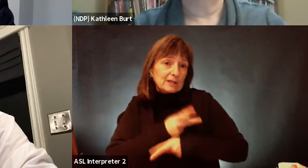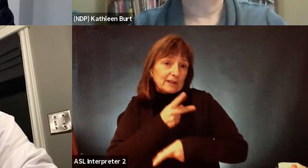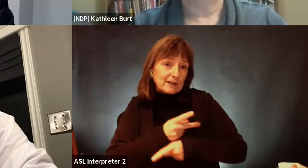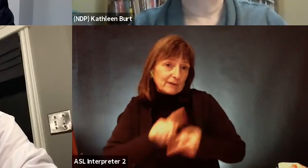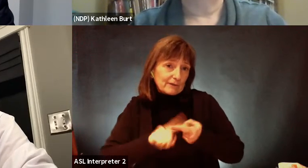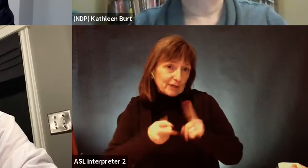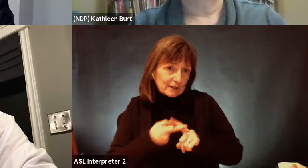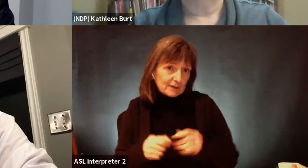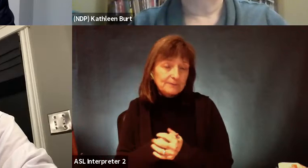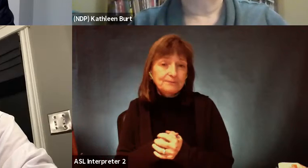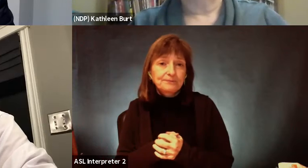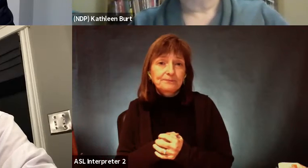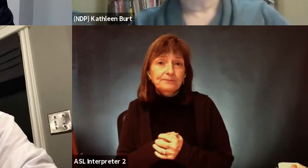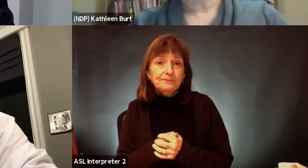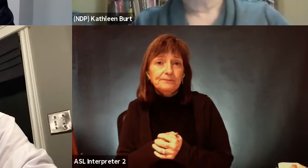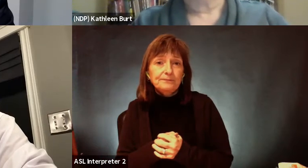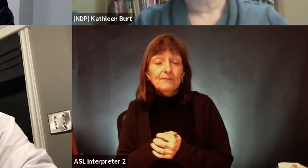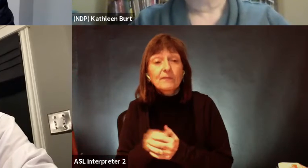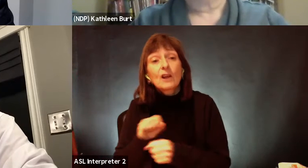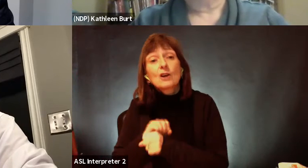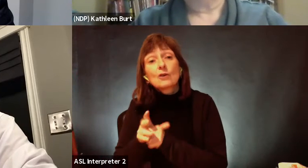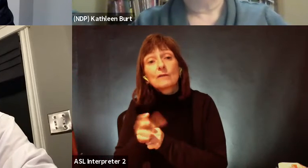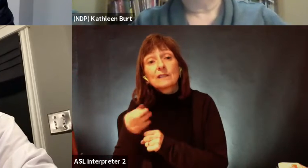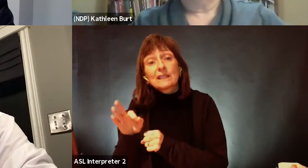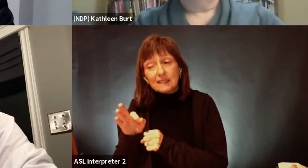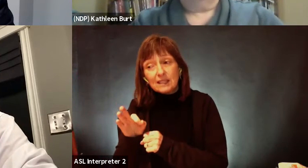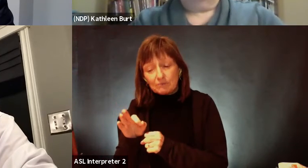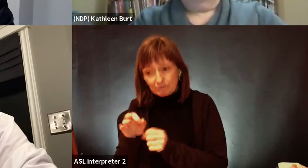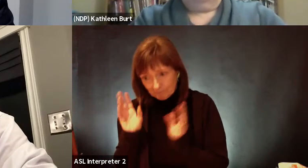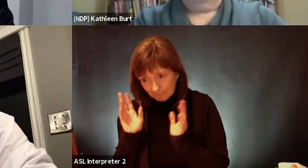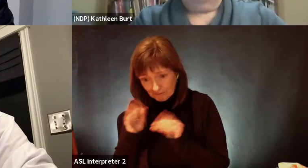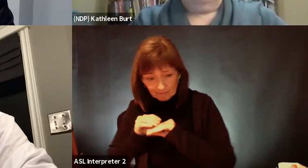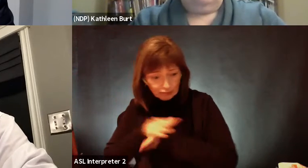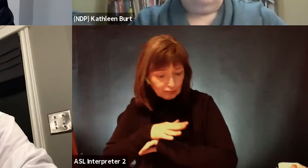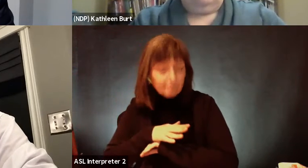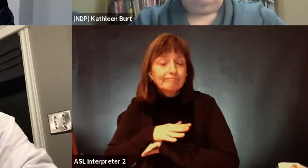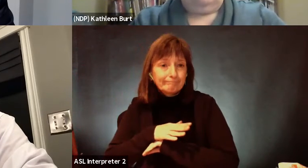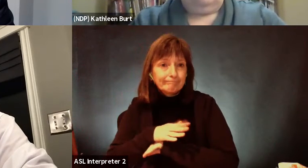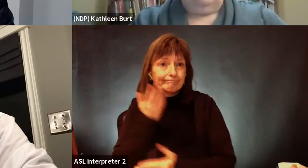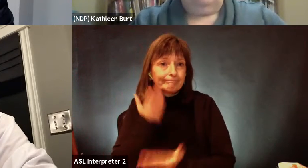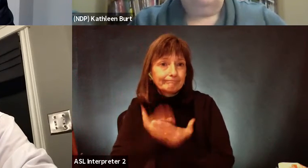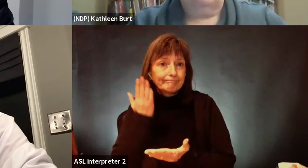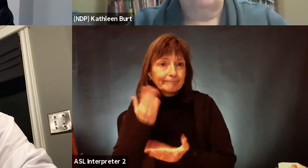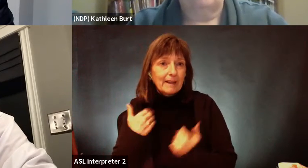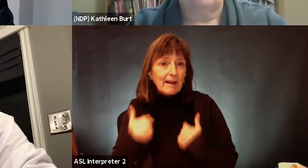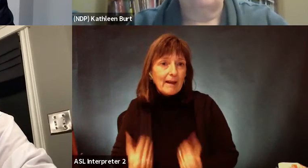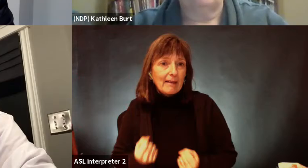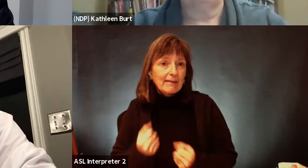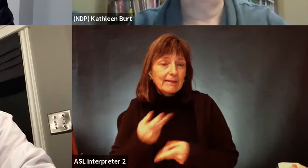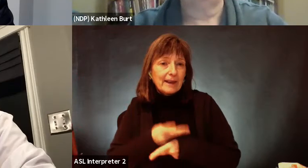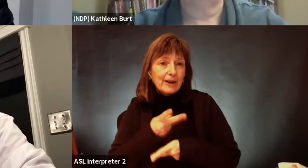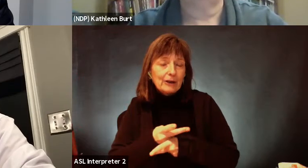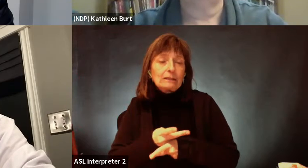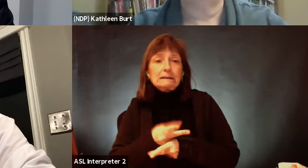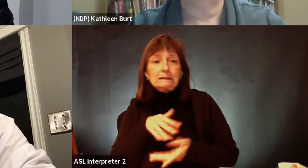Also, no doubt, COVID-19 has highlighted the vulnerabilities in our healthcare system, and we need to make sure that our communities are able to